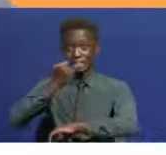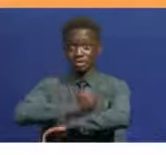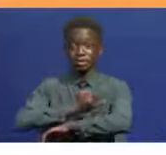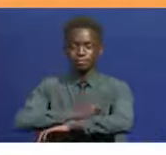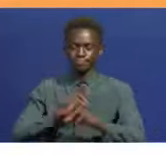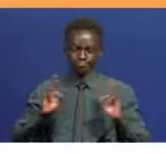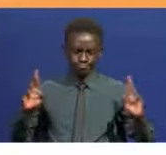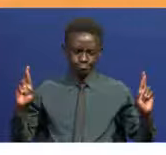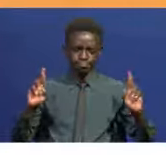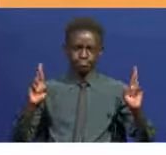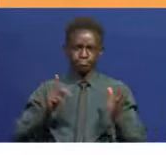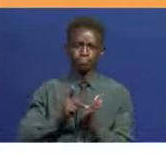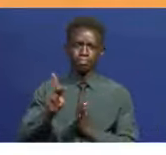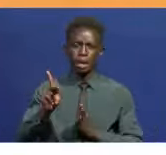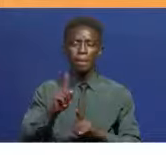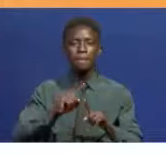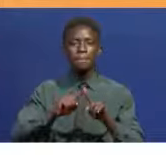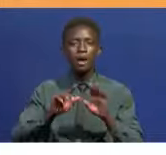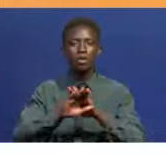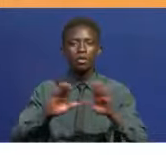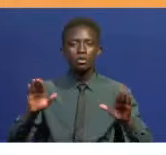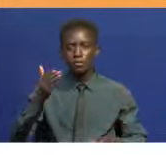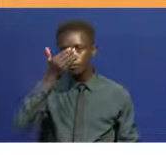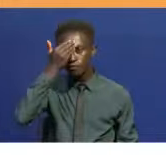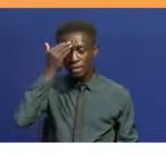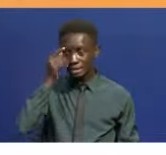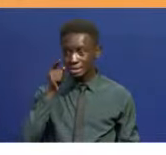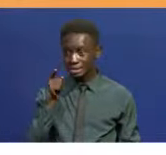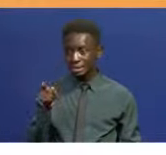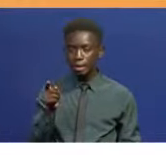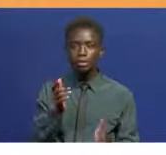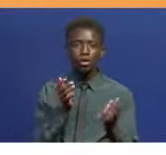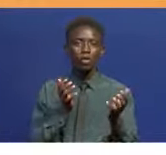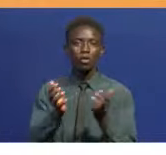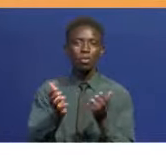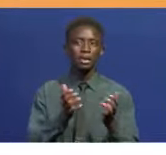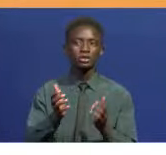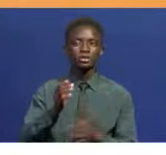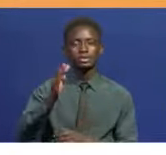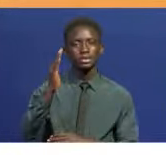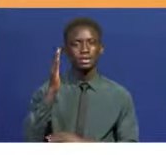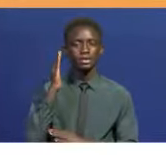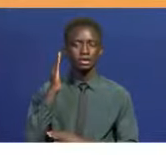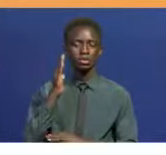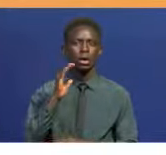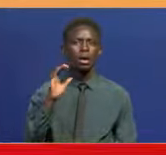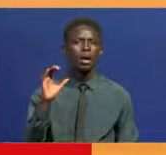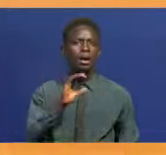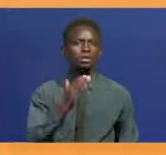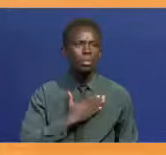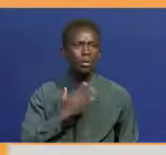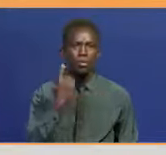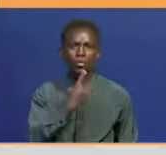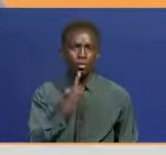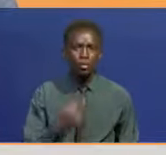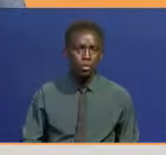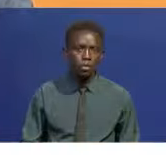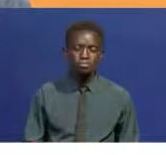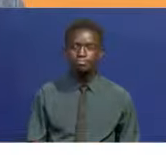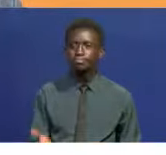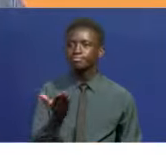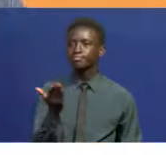this. But don't forget that this is commercial security. And who are our clients? Who are our customers? These are also